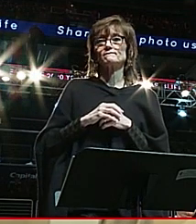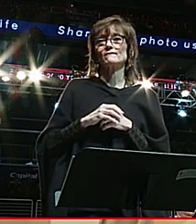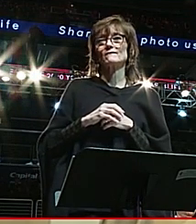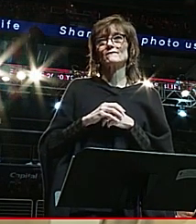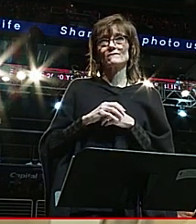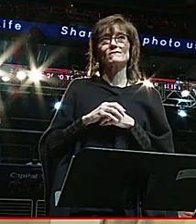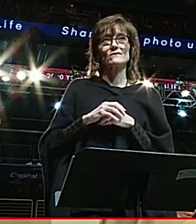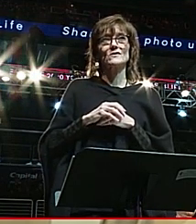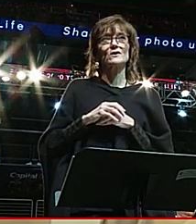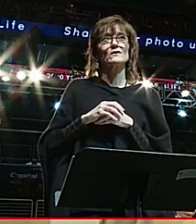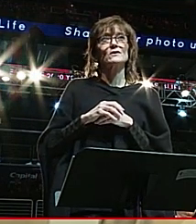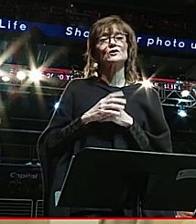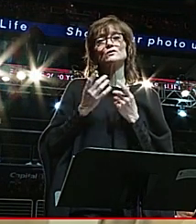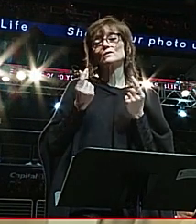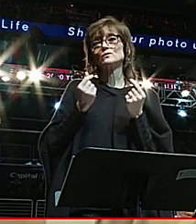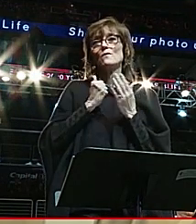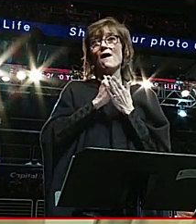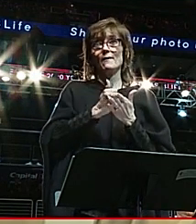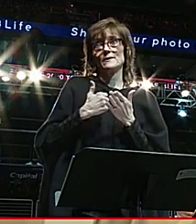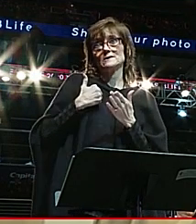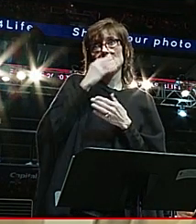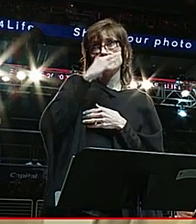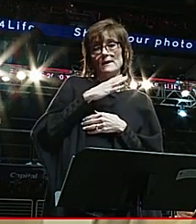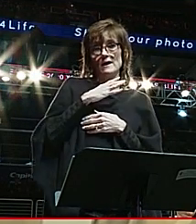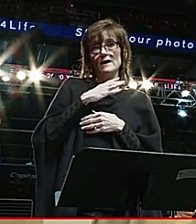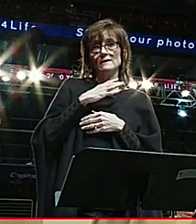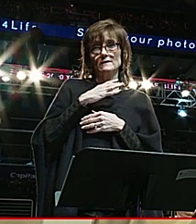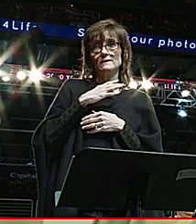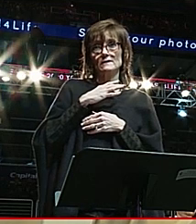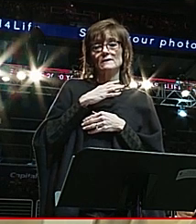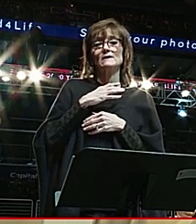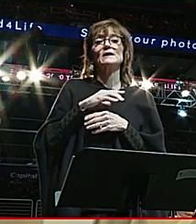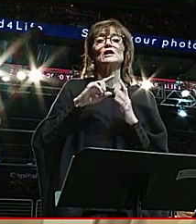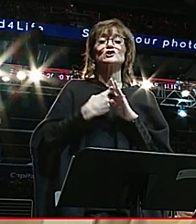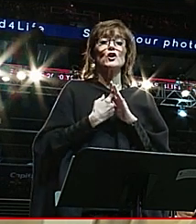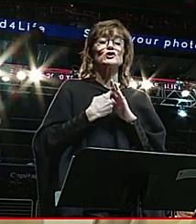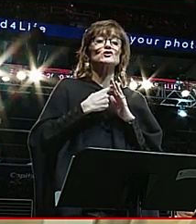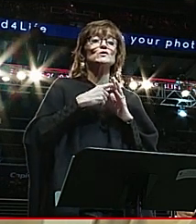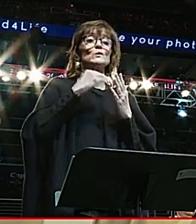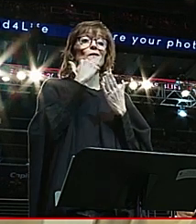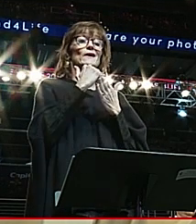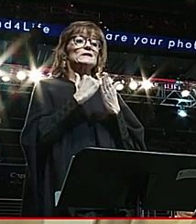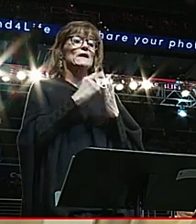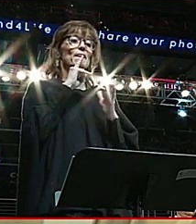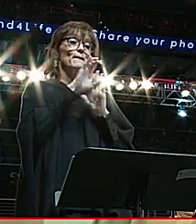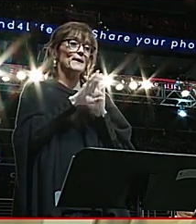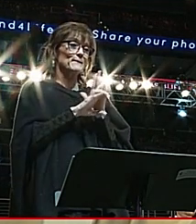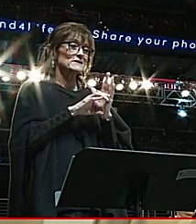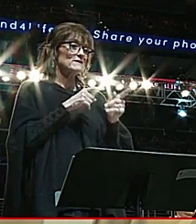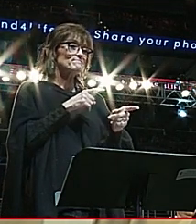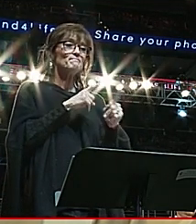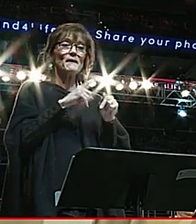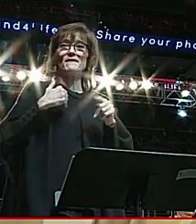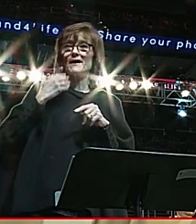And so to help this young man, the Lord begins to list some of the commandments, to which the young man says, "I